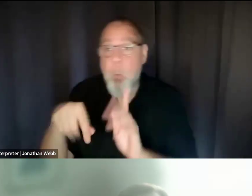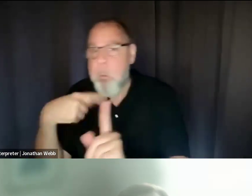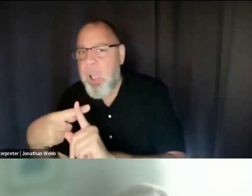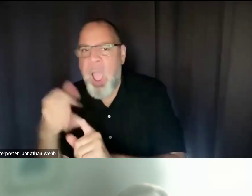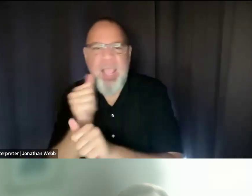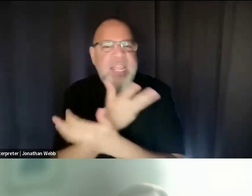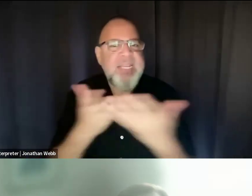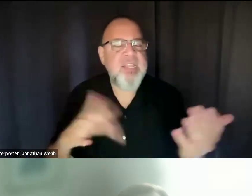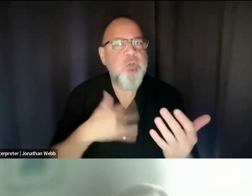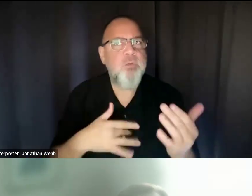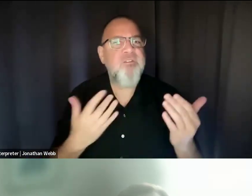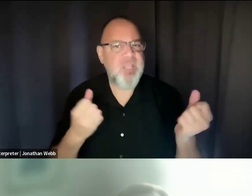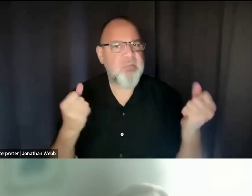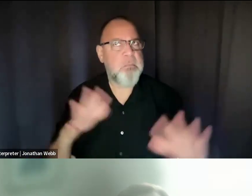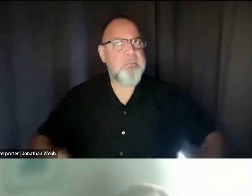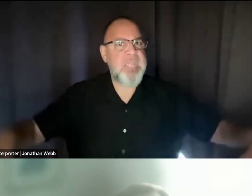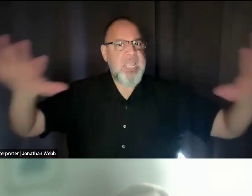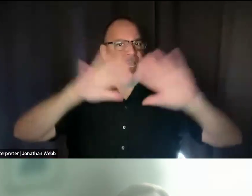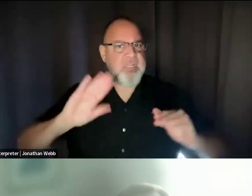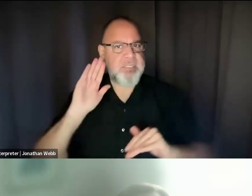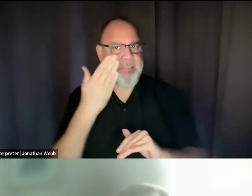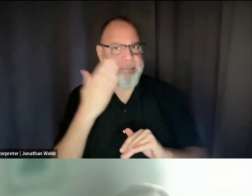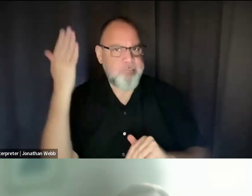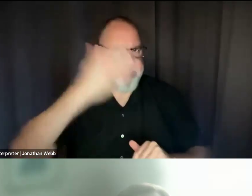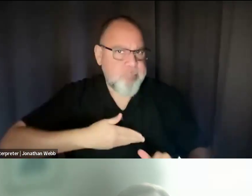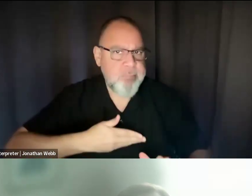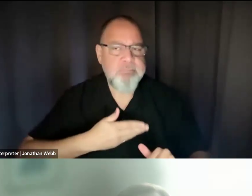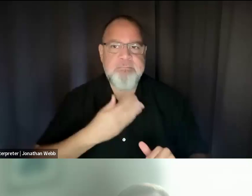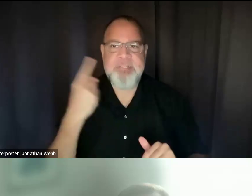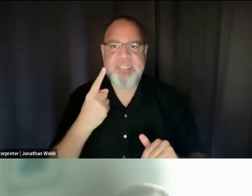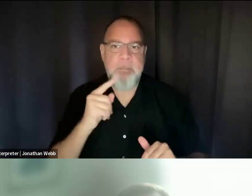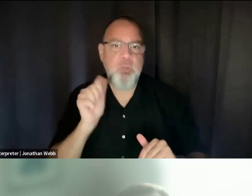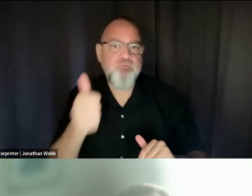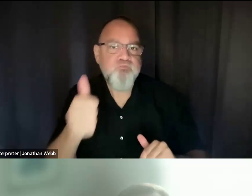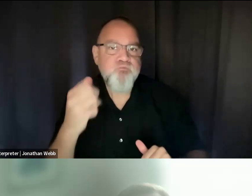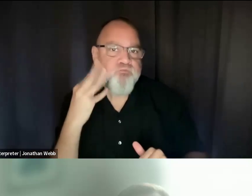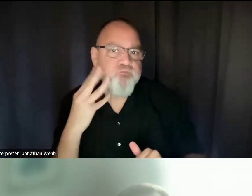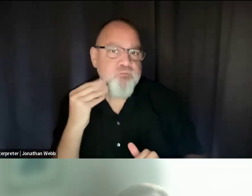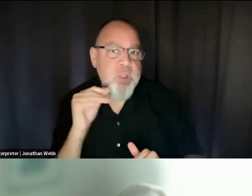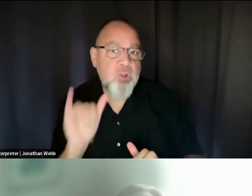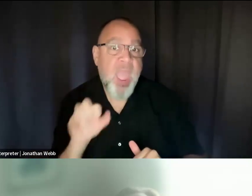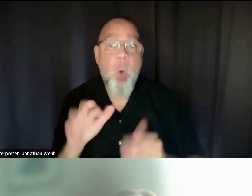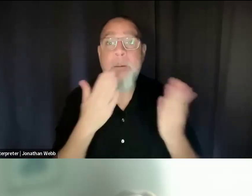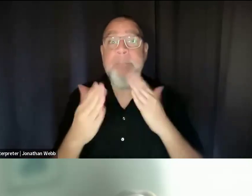wondering if you had any insight on that in regards to maybe a personal standpoint or an organizational standpoint.